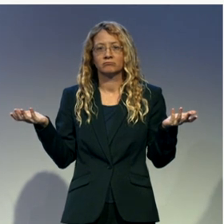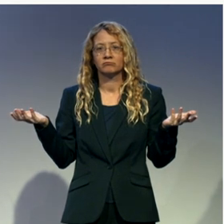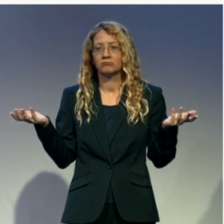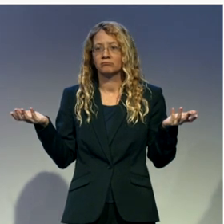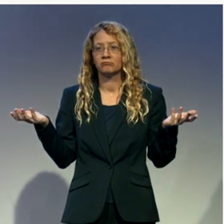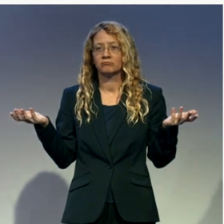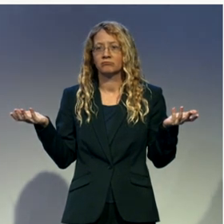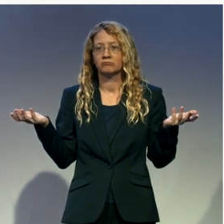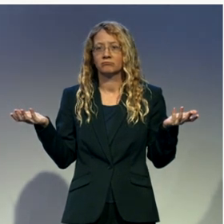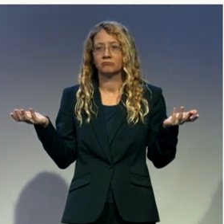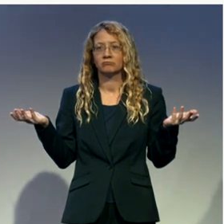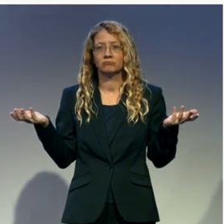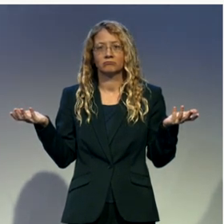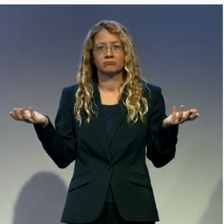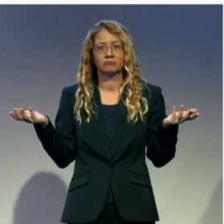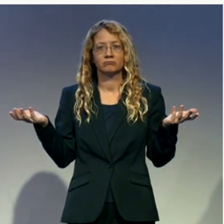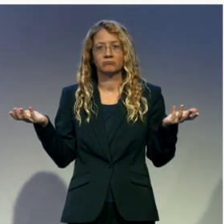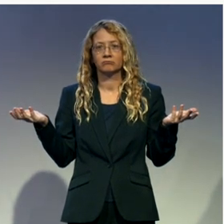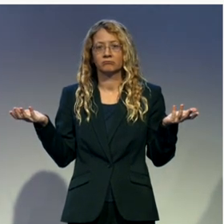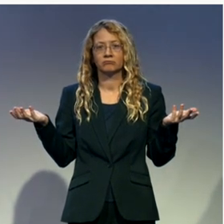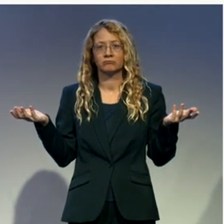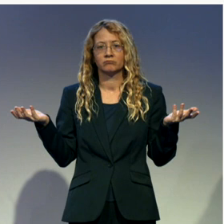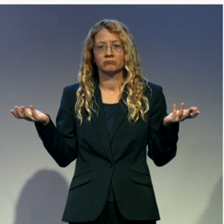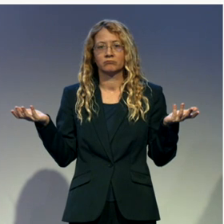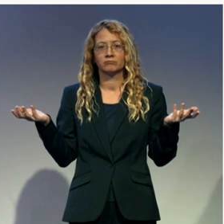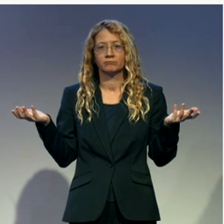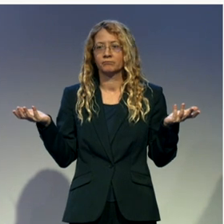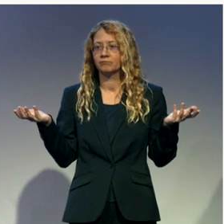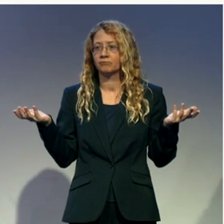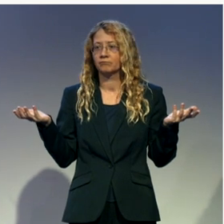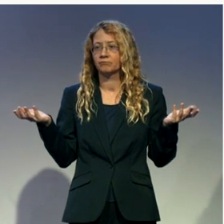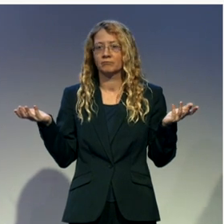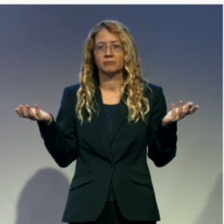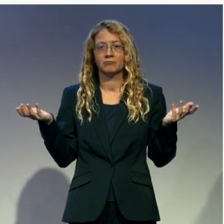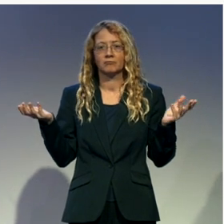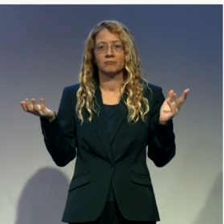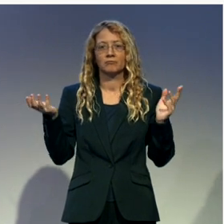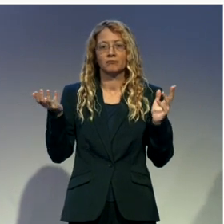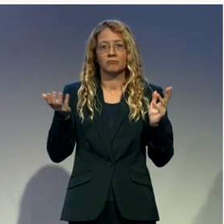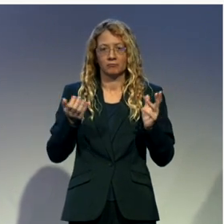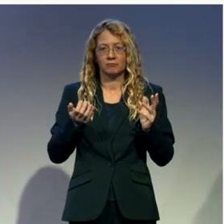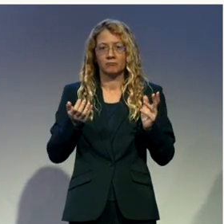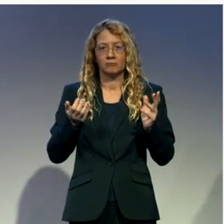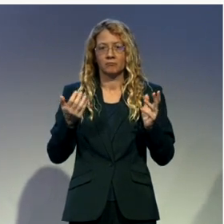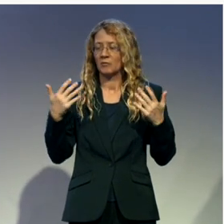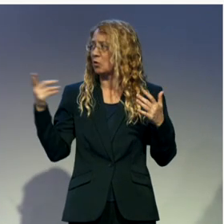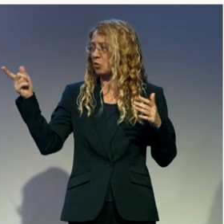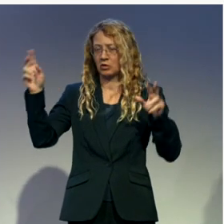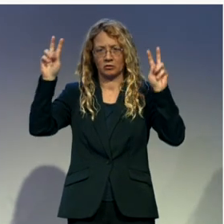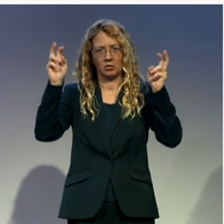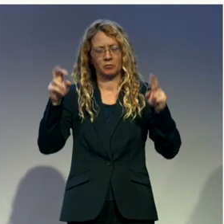because the subject is such interesting, complicated, and important as food is. Thank